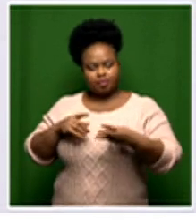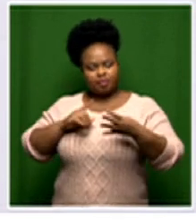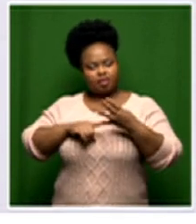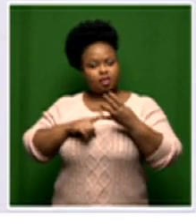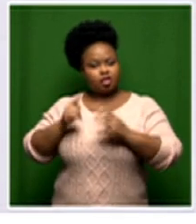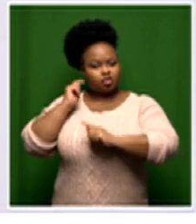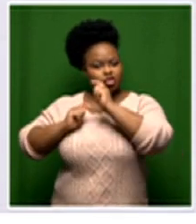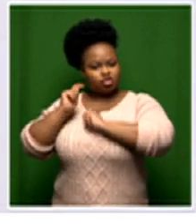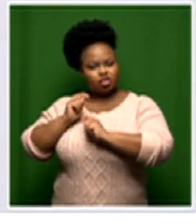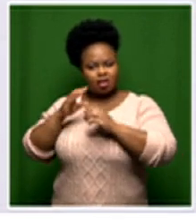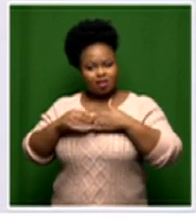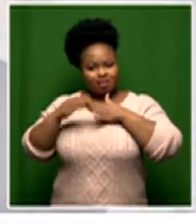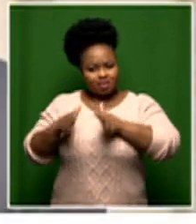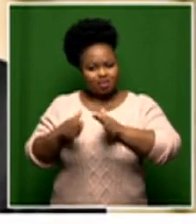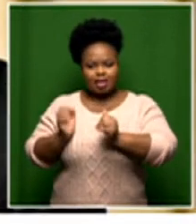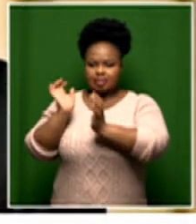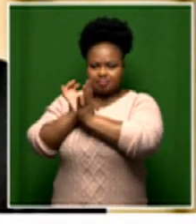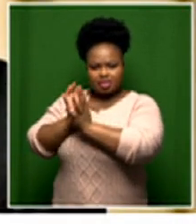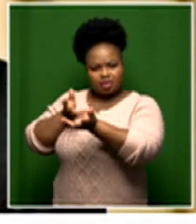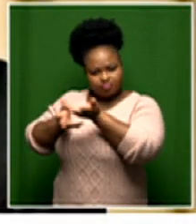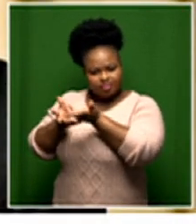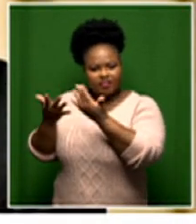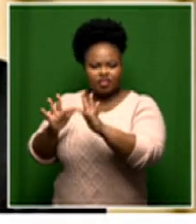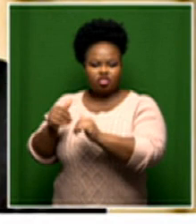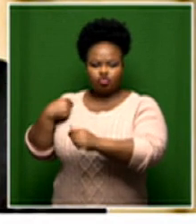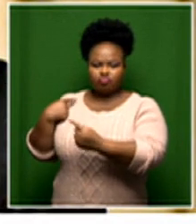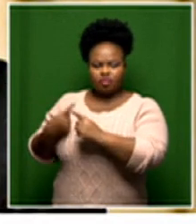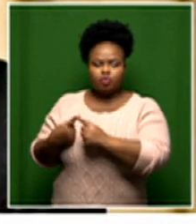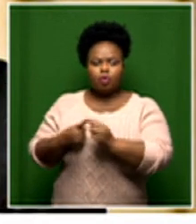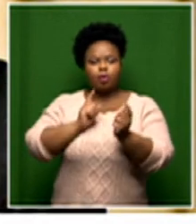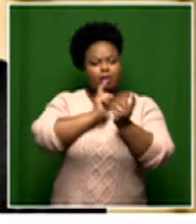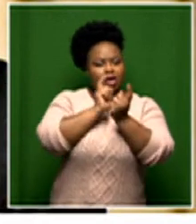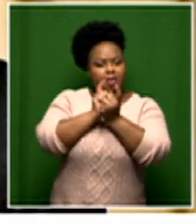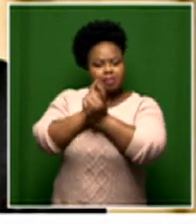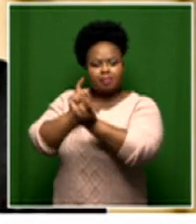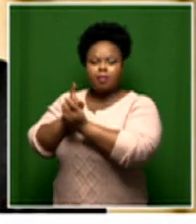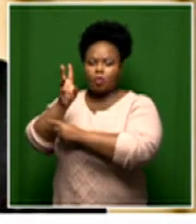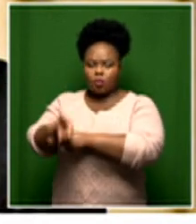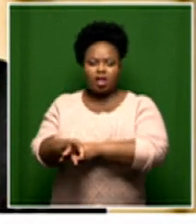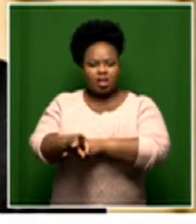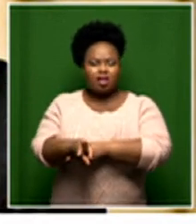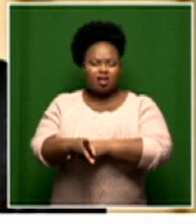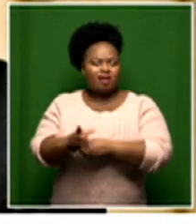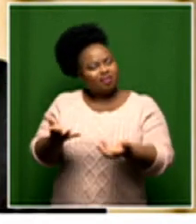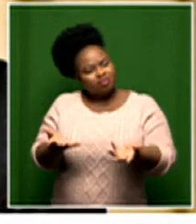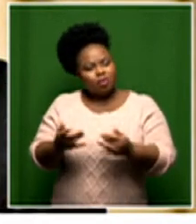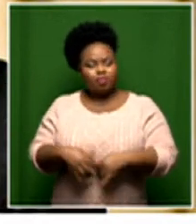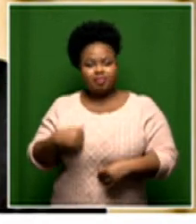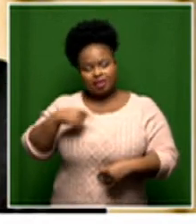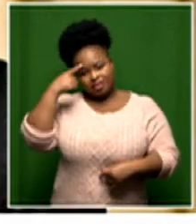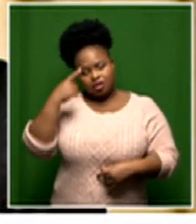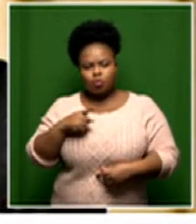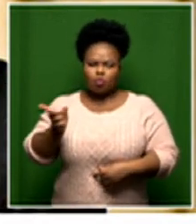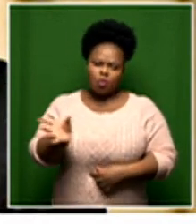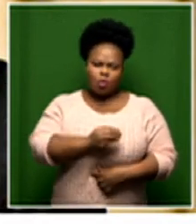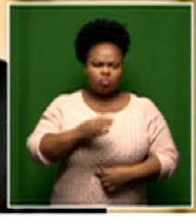traditional leaders. And so we are going to be meeting many players as we go along. I think that we must just all